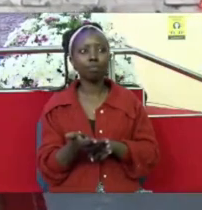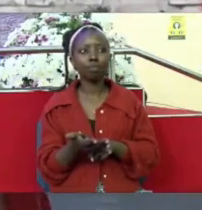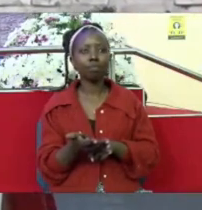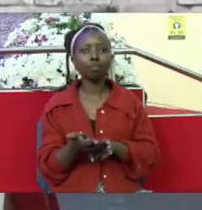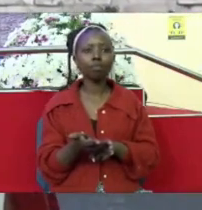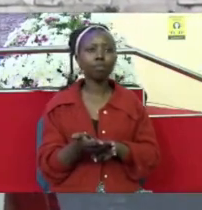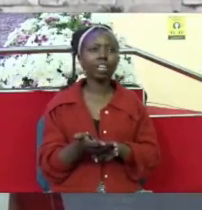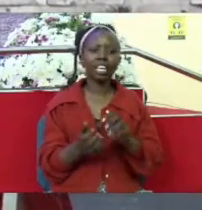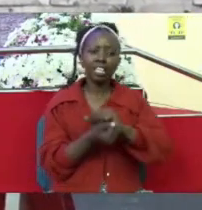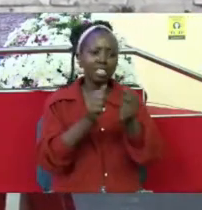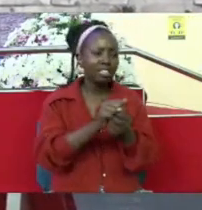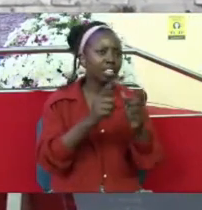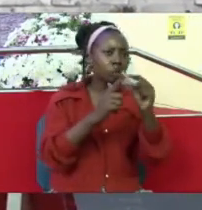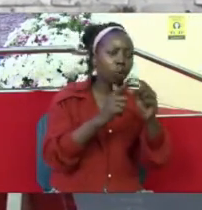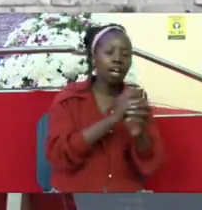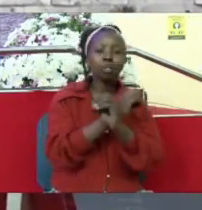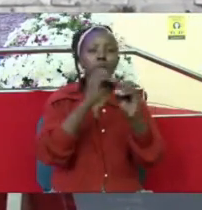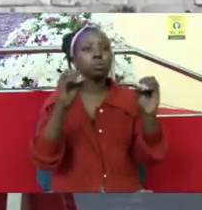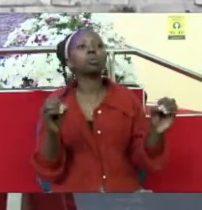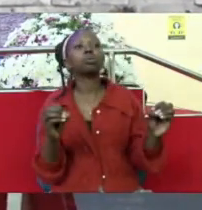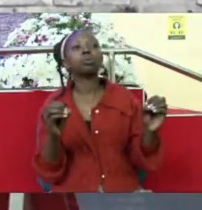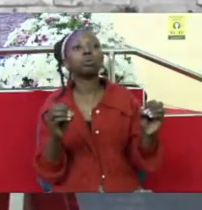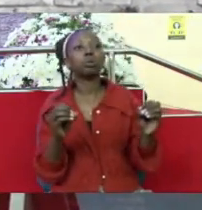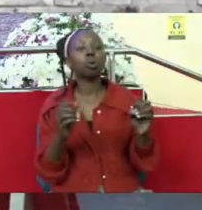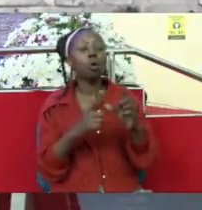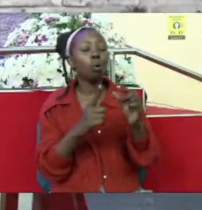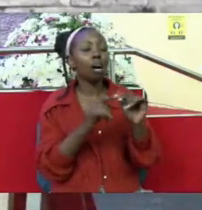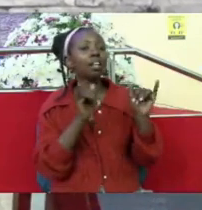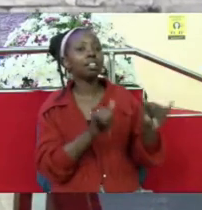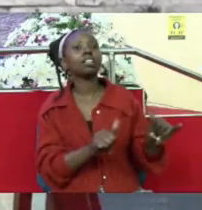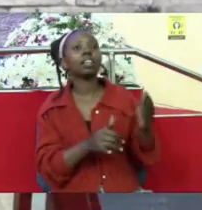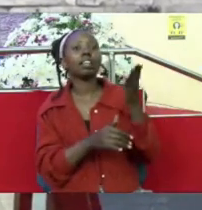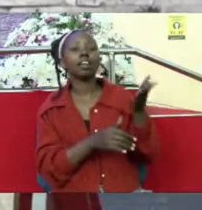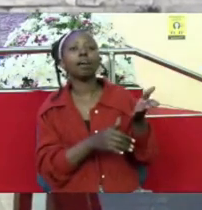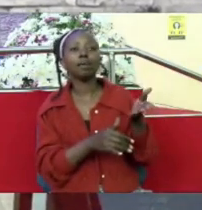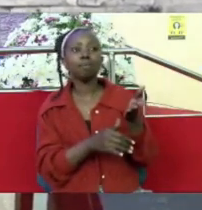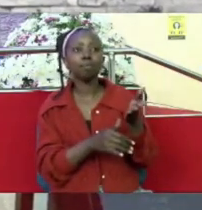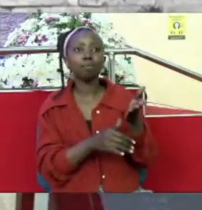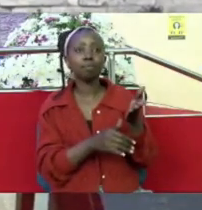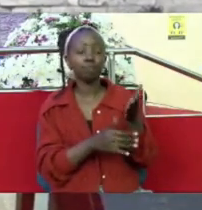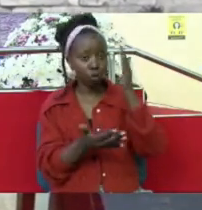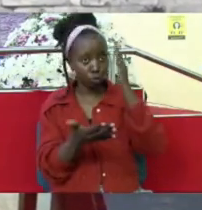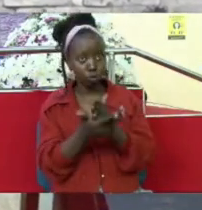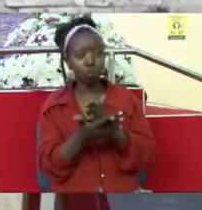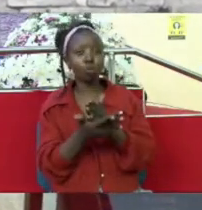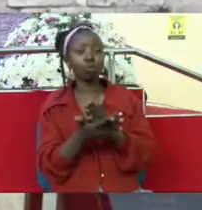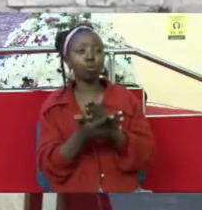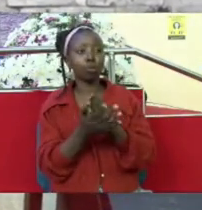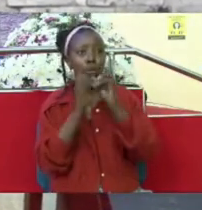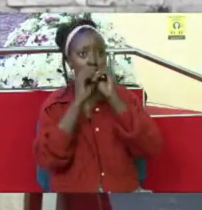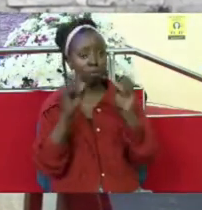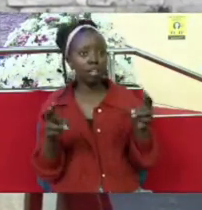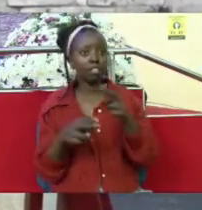You can't run away from it. You can cover yourself. It is, that is the truth. Blessed be the name